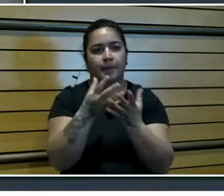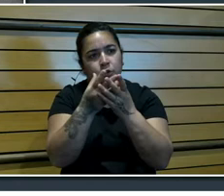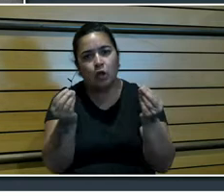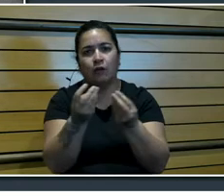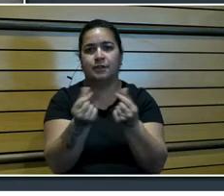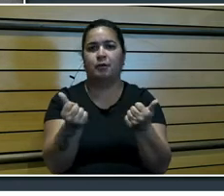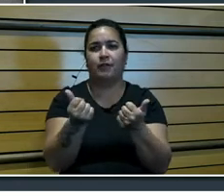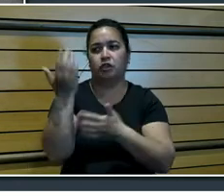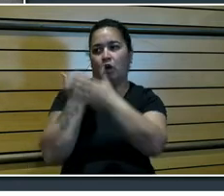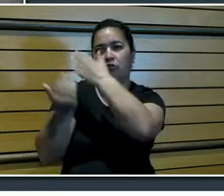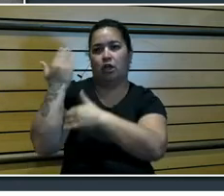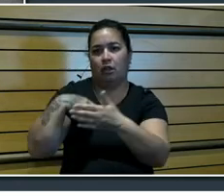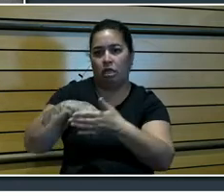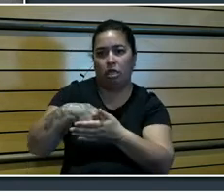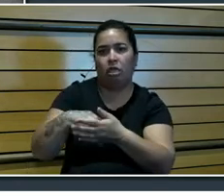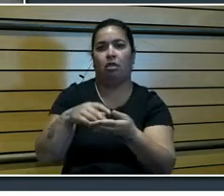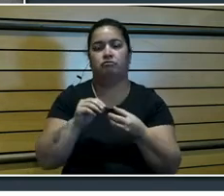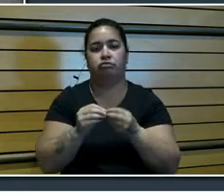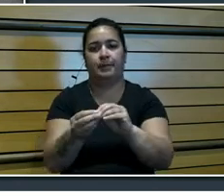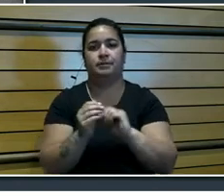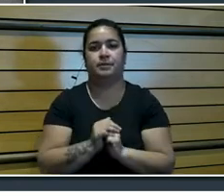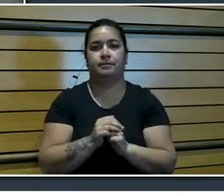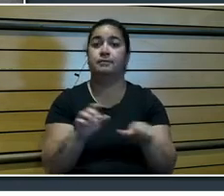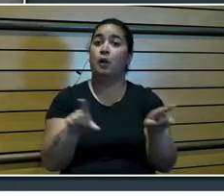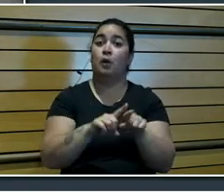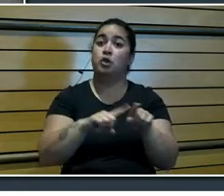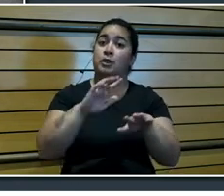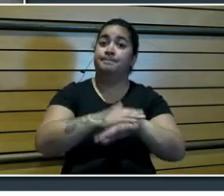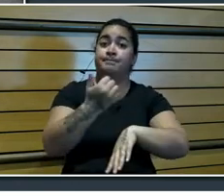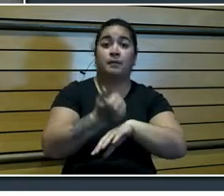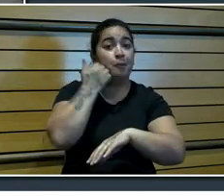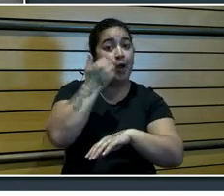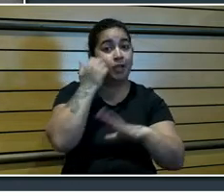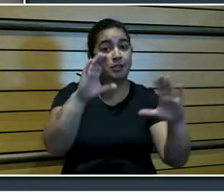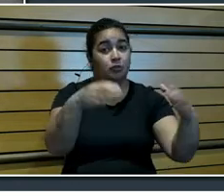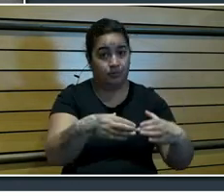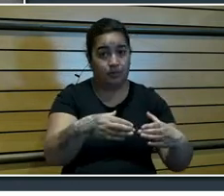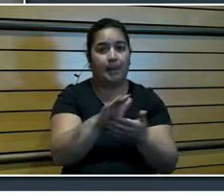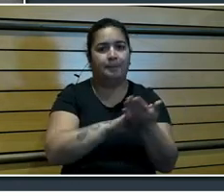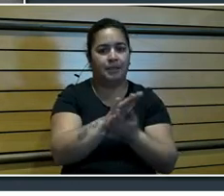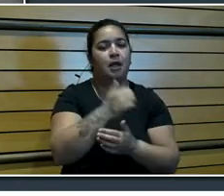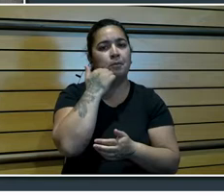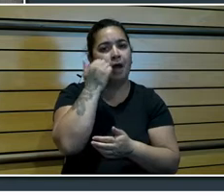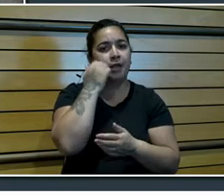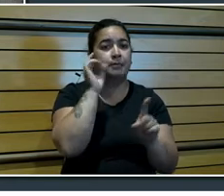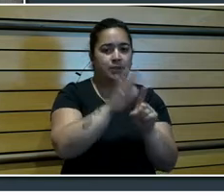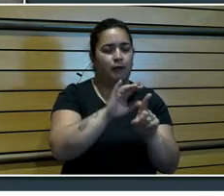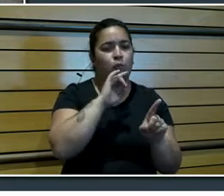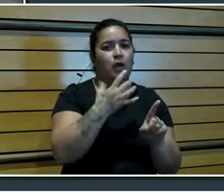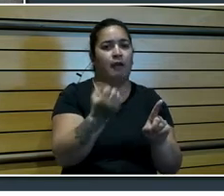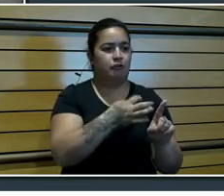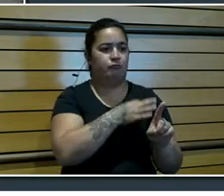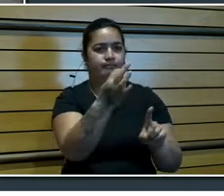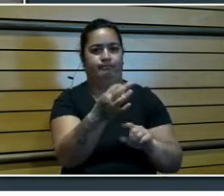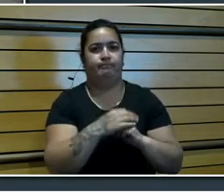injustices. Furthermore, establishing Māori constituencies would ensure guaranteed Māori representation, which would better